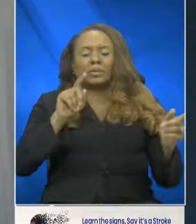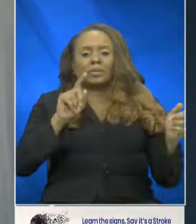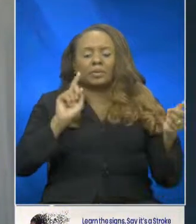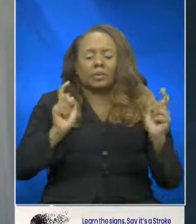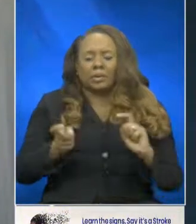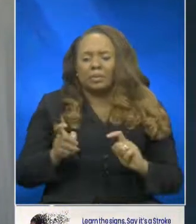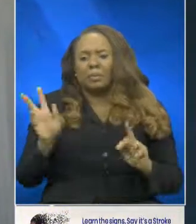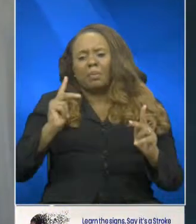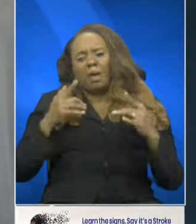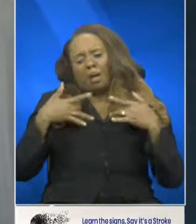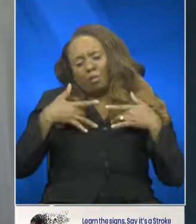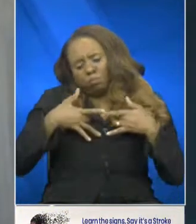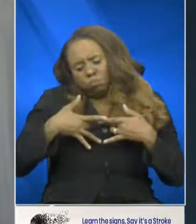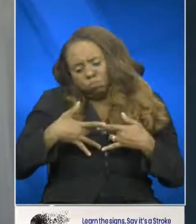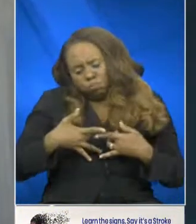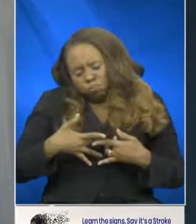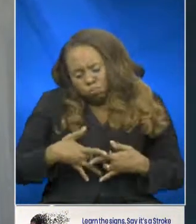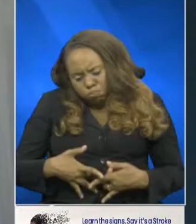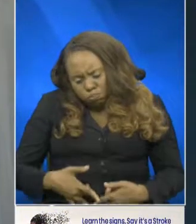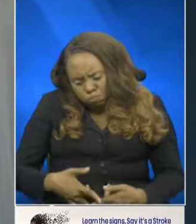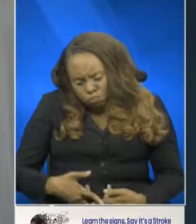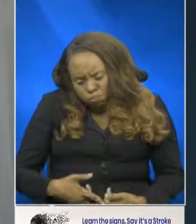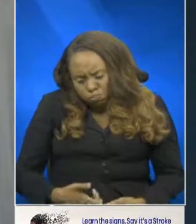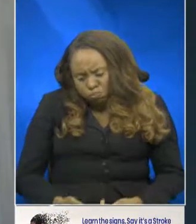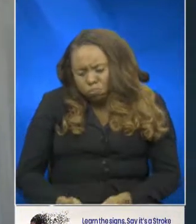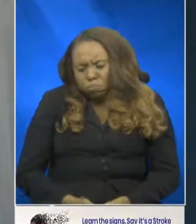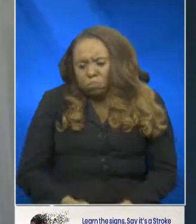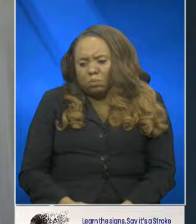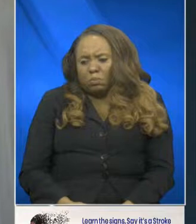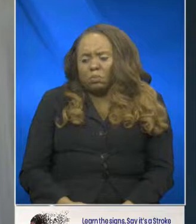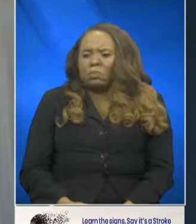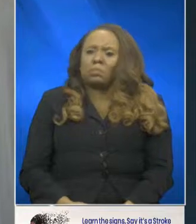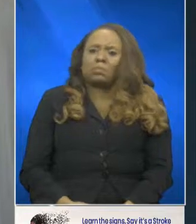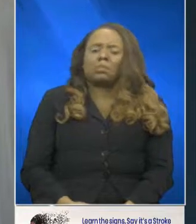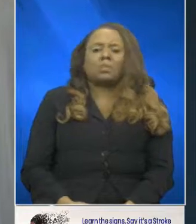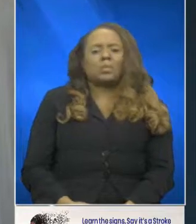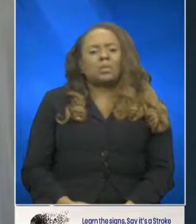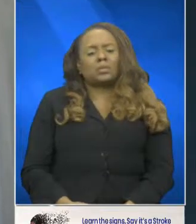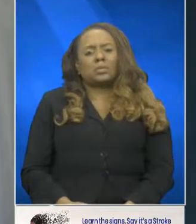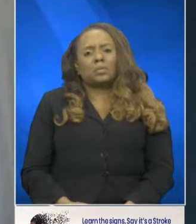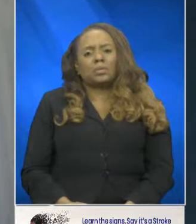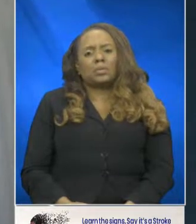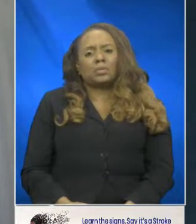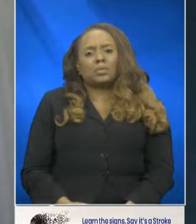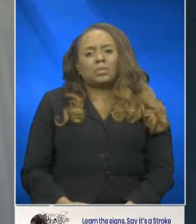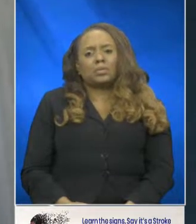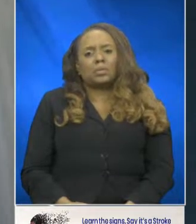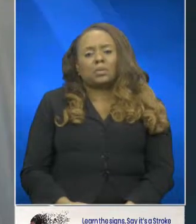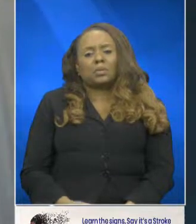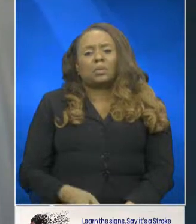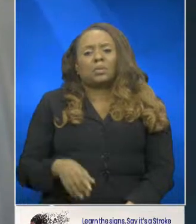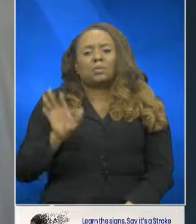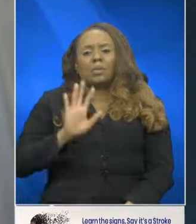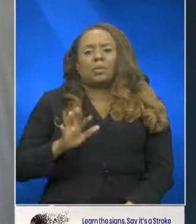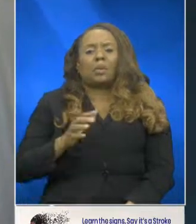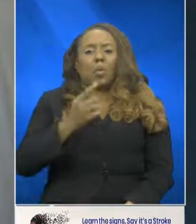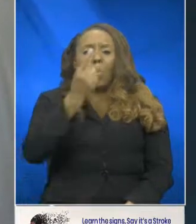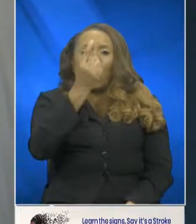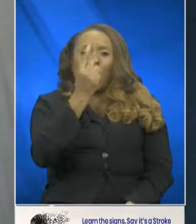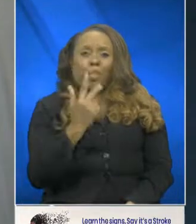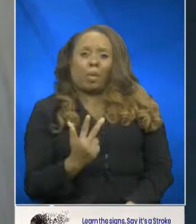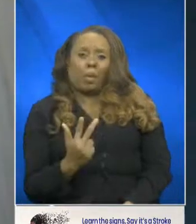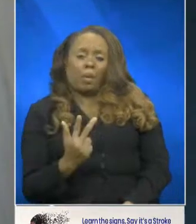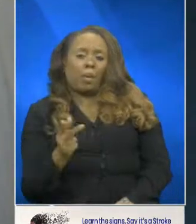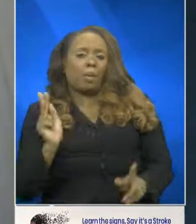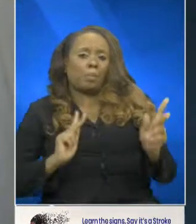that I would love for all of us to do and to recognize is that up to one-third of patients who have had